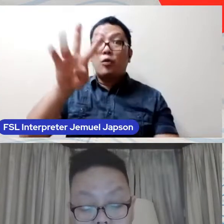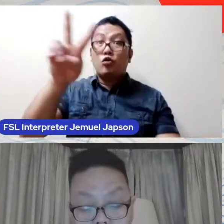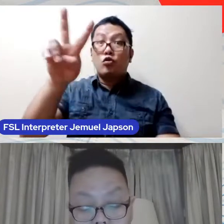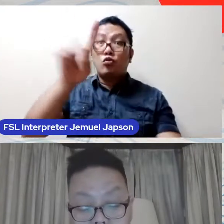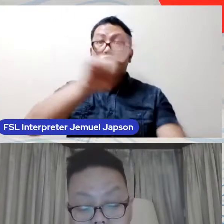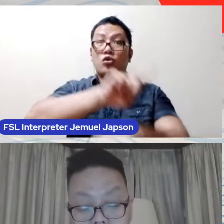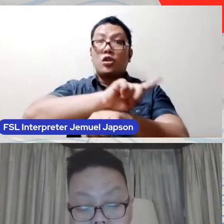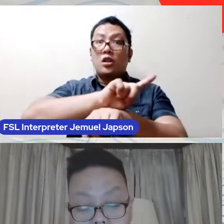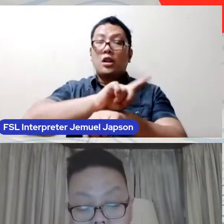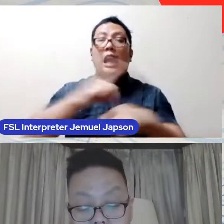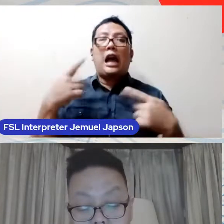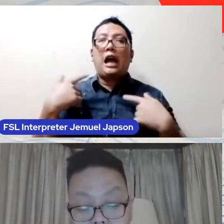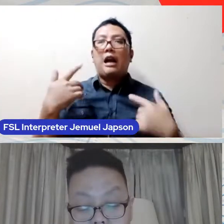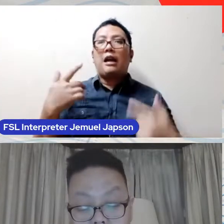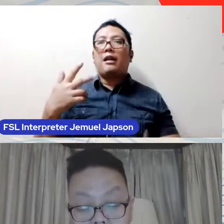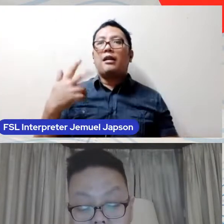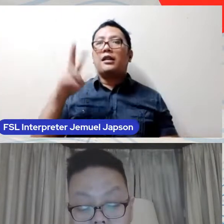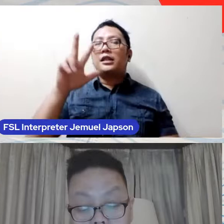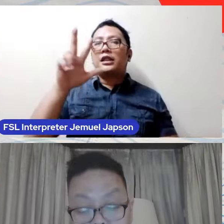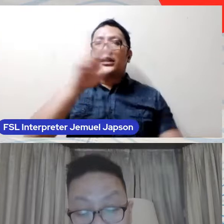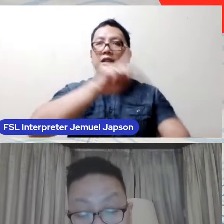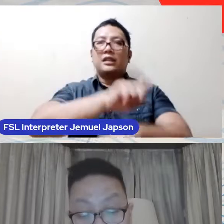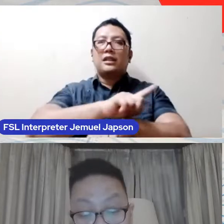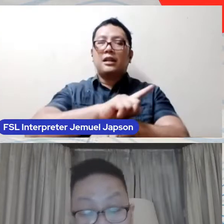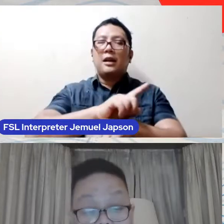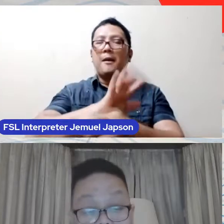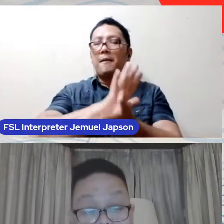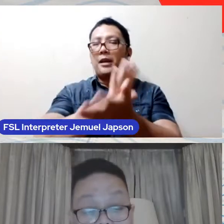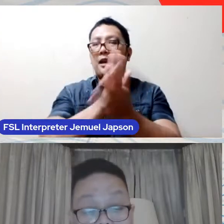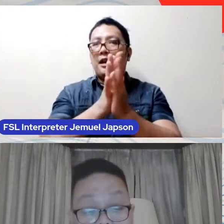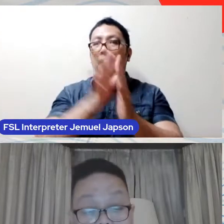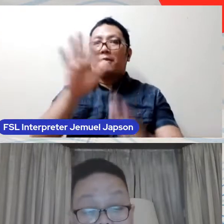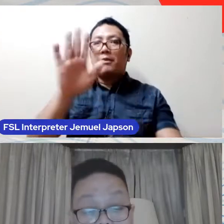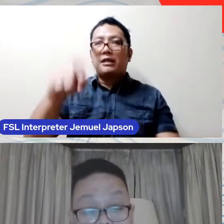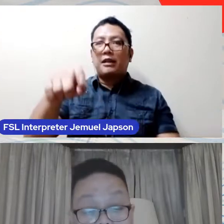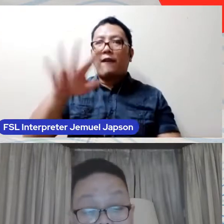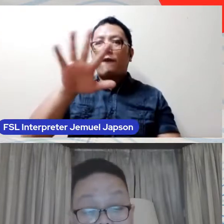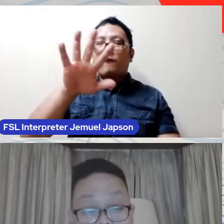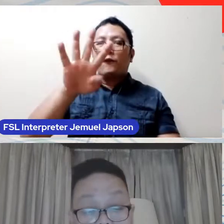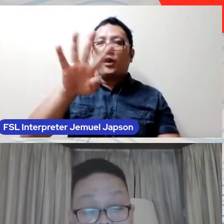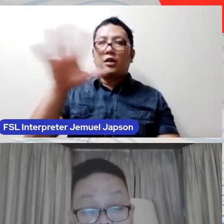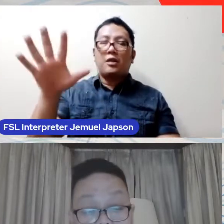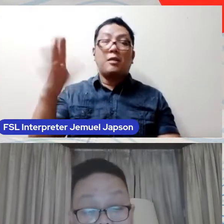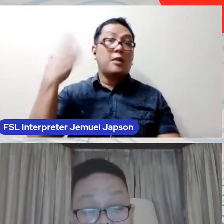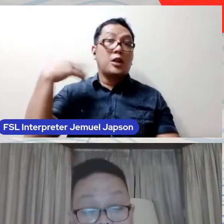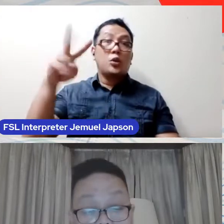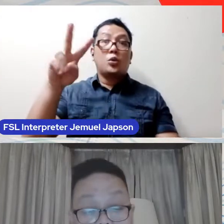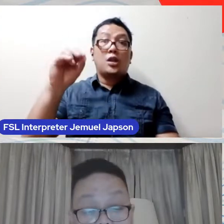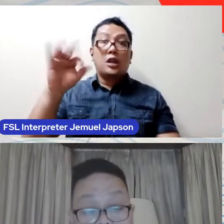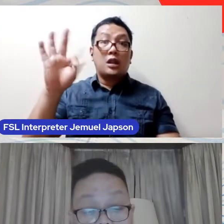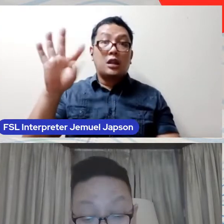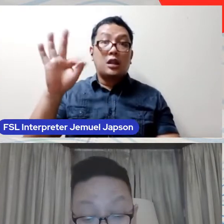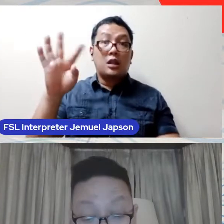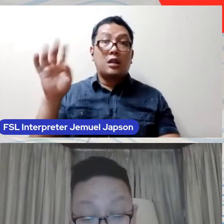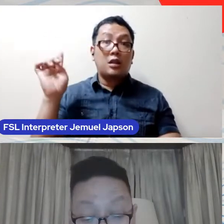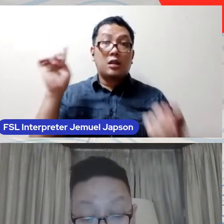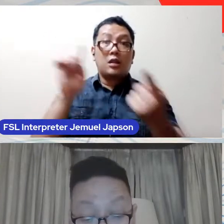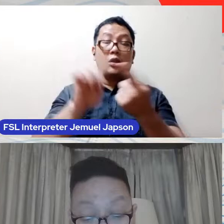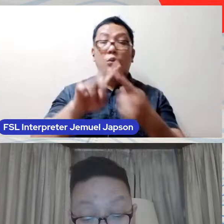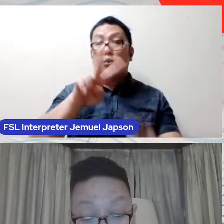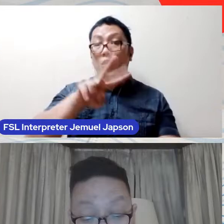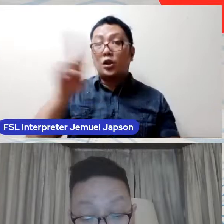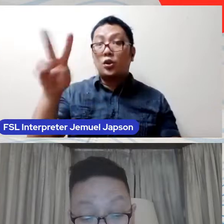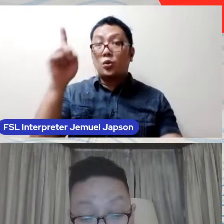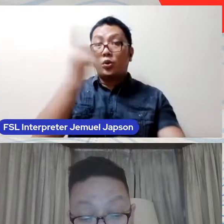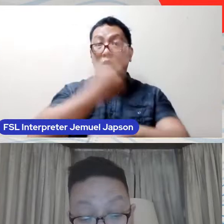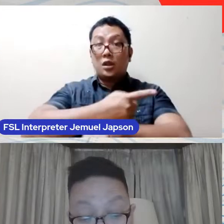May 3 days na buffer para maging 45. Pero kasi talagang noong 2019 kasi nag-last siya for 22 days. Pero